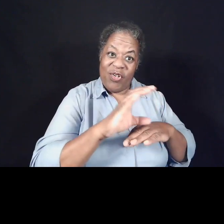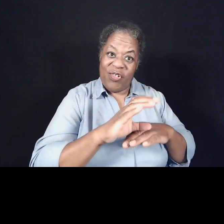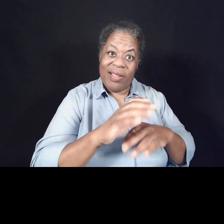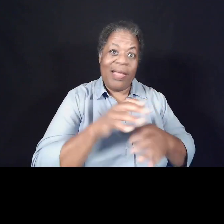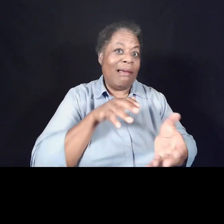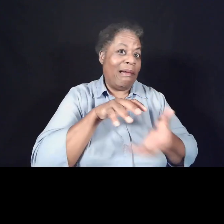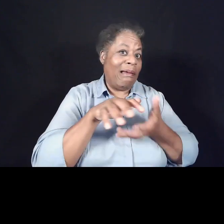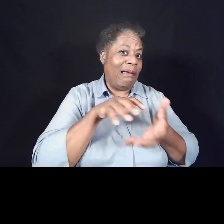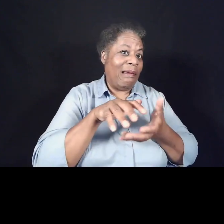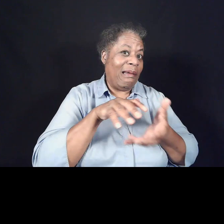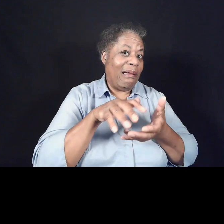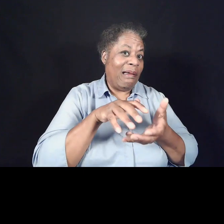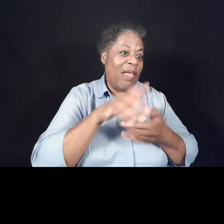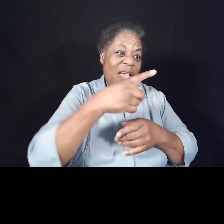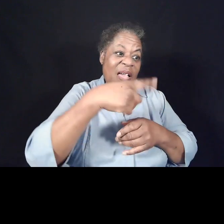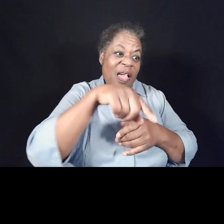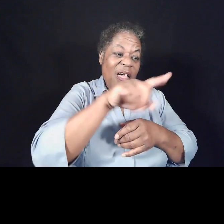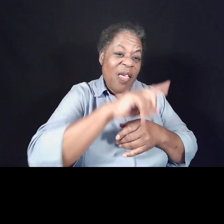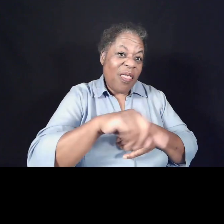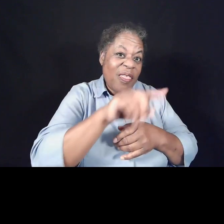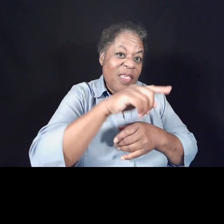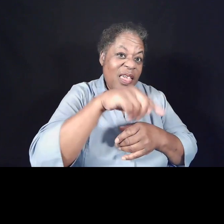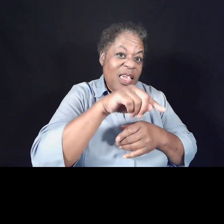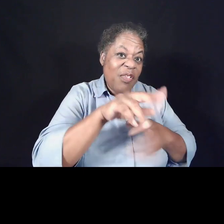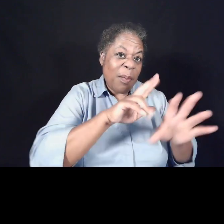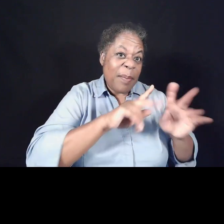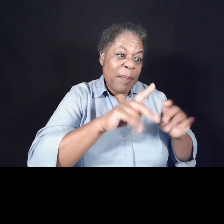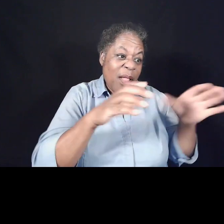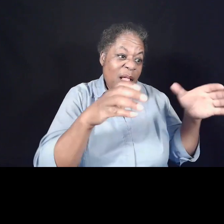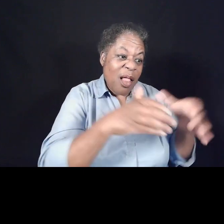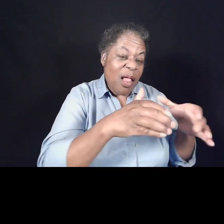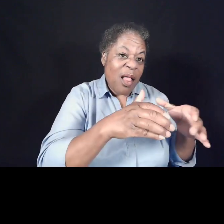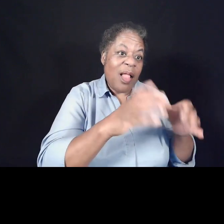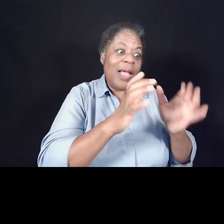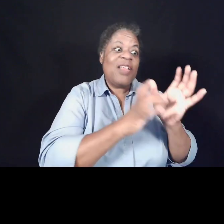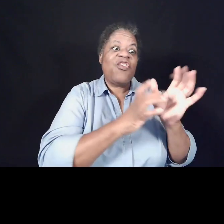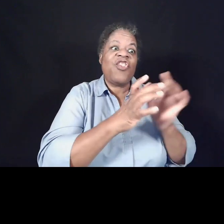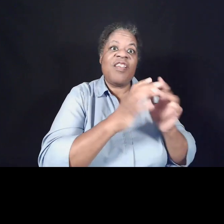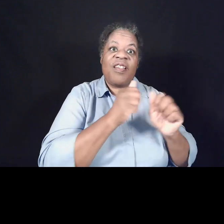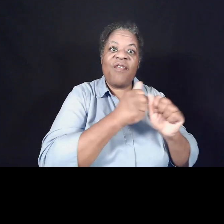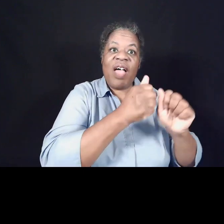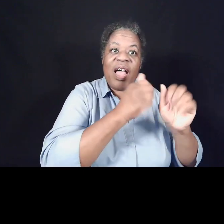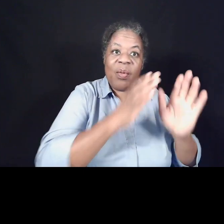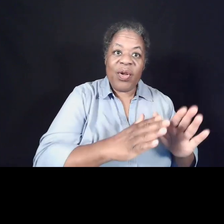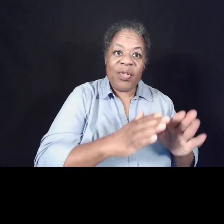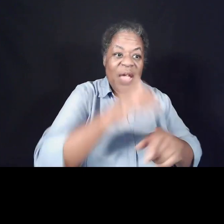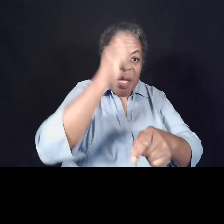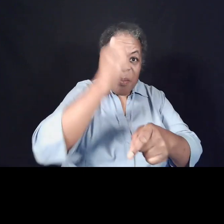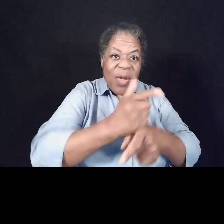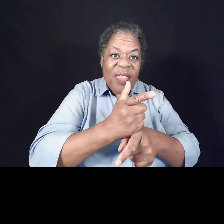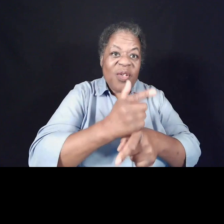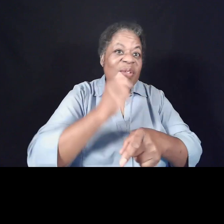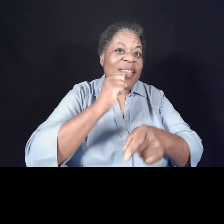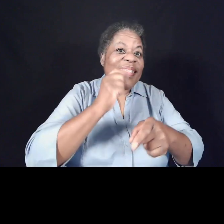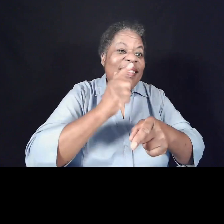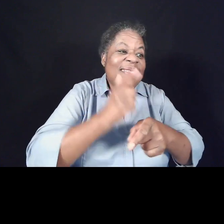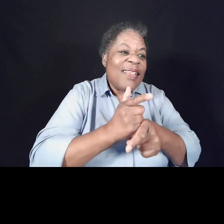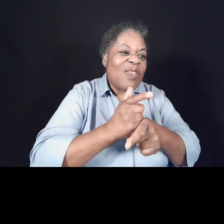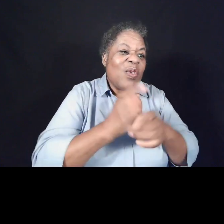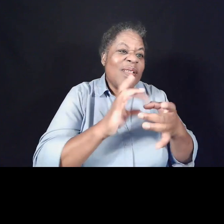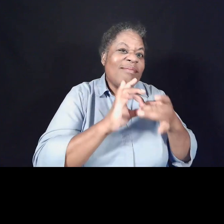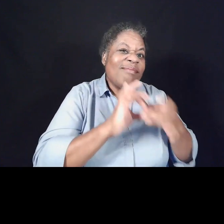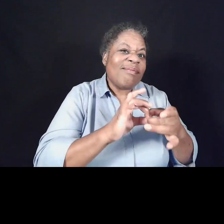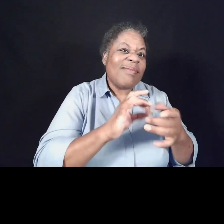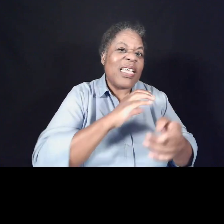Remember, these weren't a bunch of pagans James was writing to. These were Jesus followers, brothers and sisters in Christ.